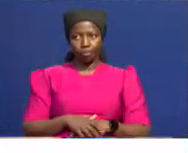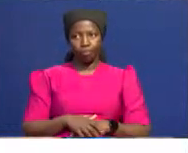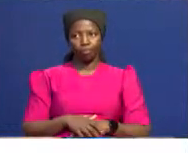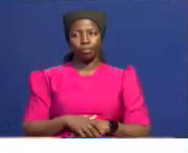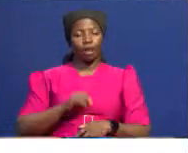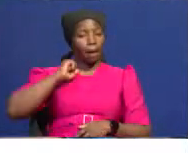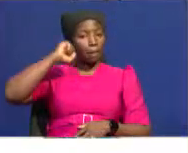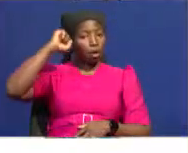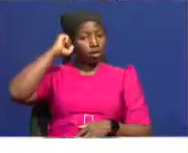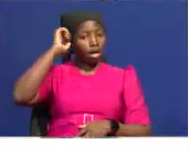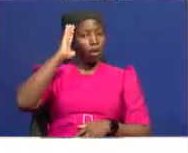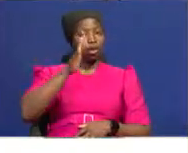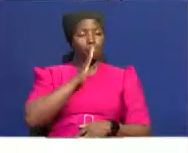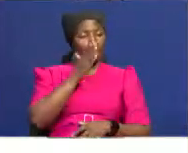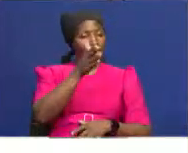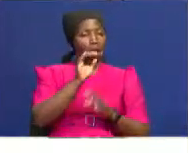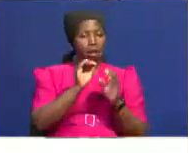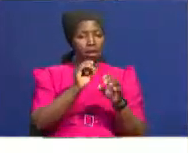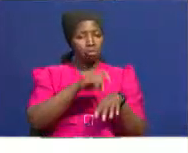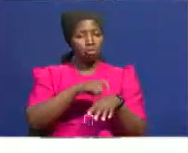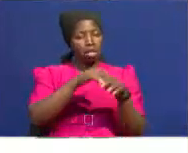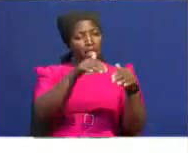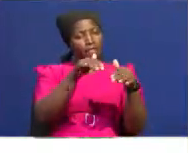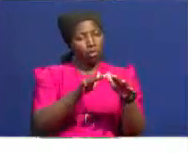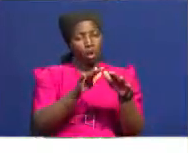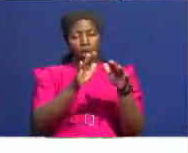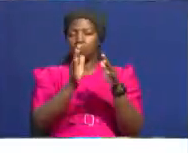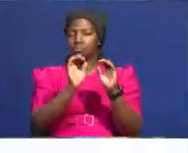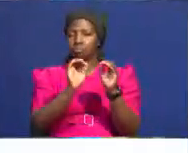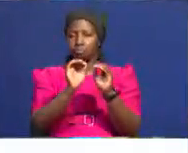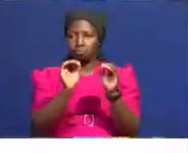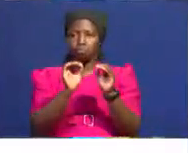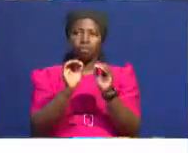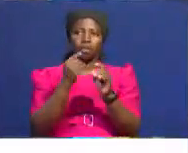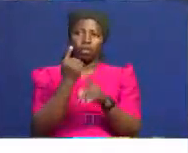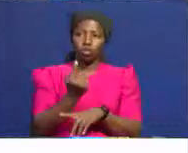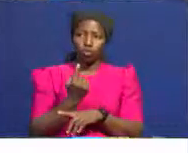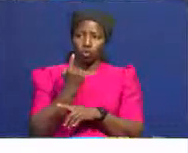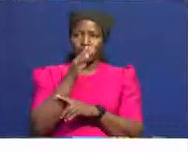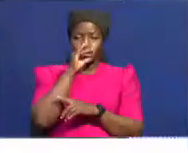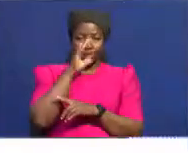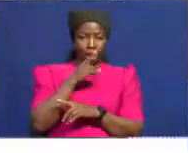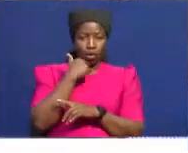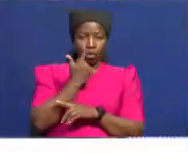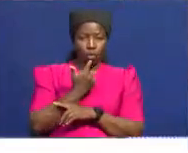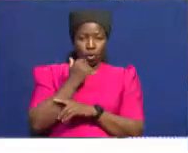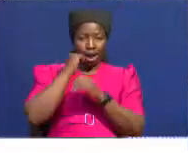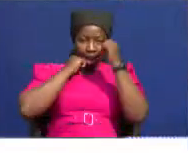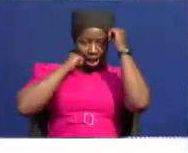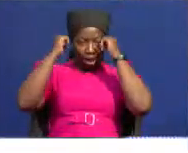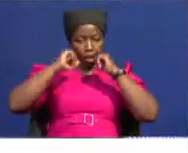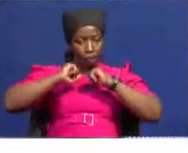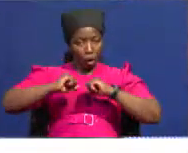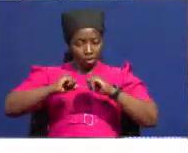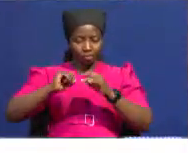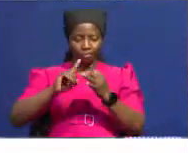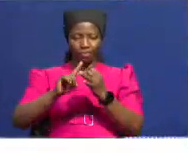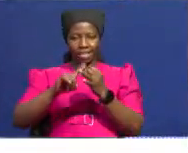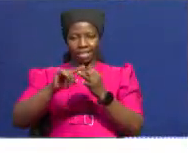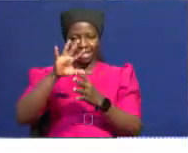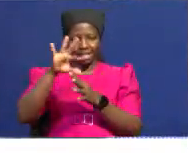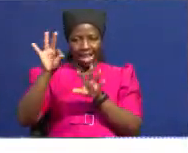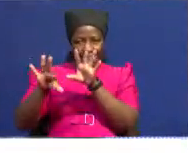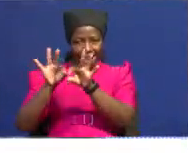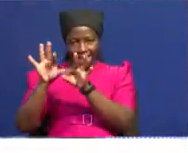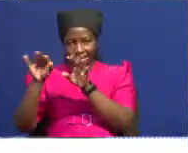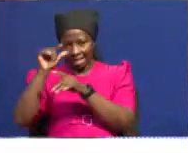ceremony, with only a few speakers from their family, military leadership, and select government officials. The final rites will be done